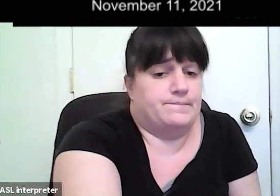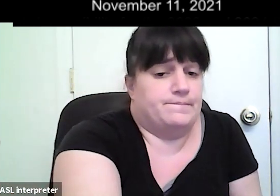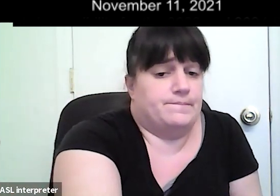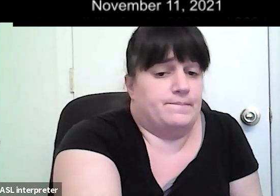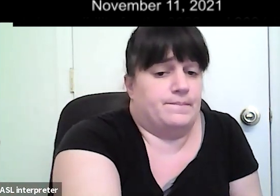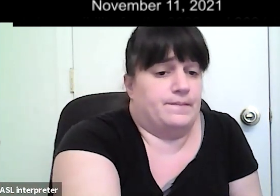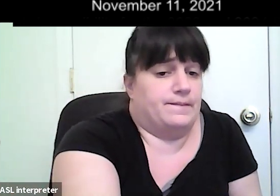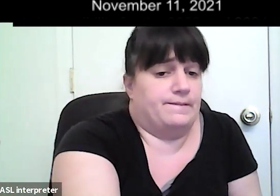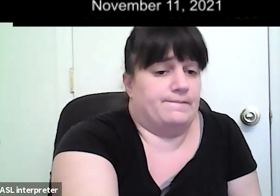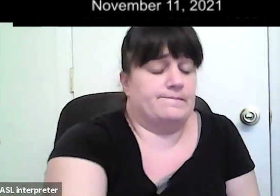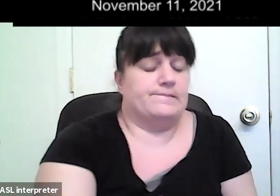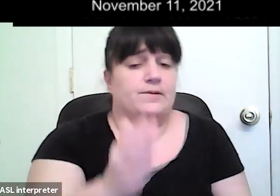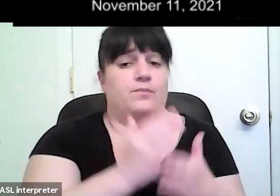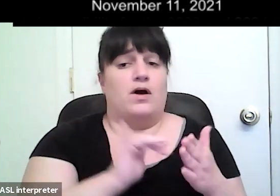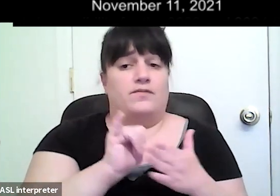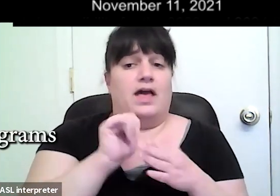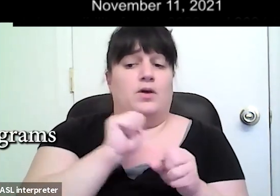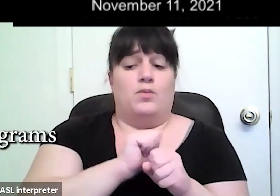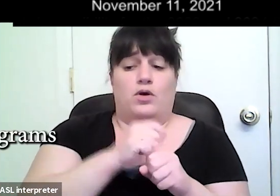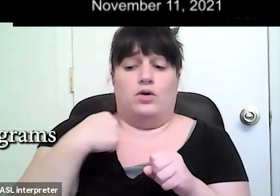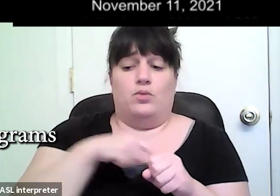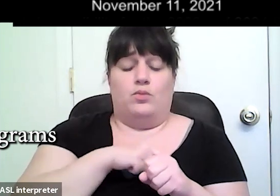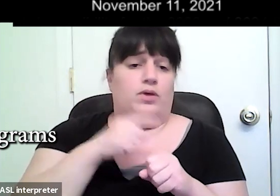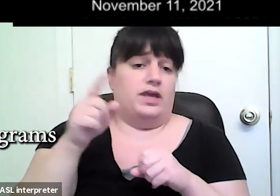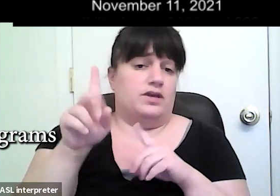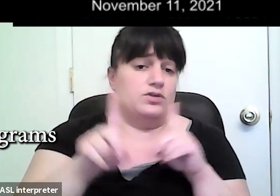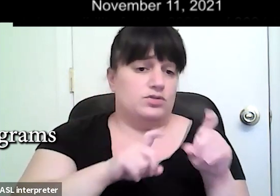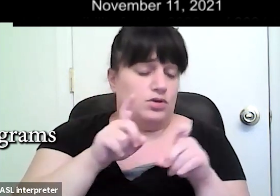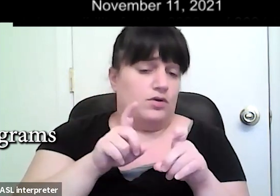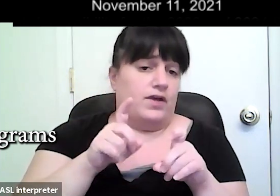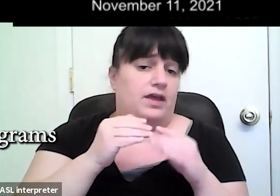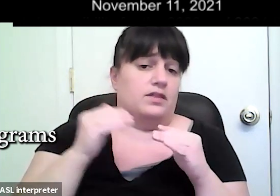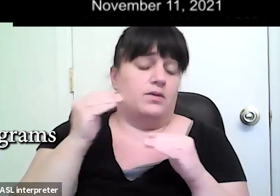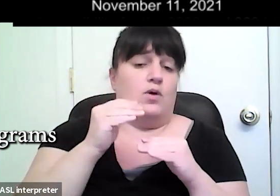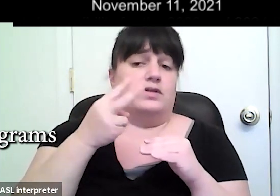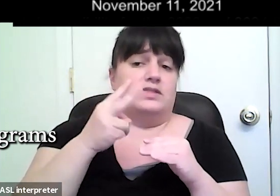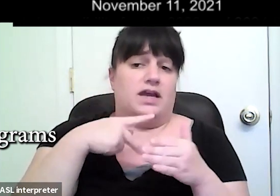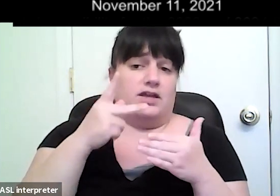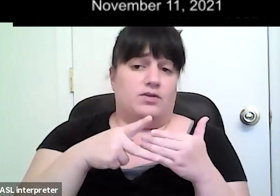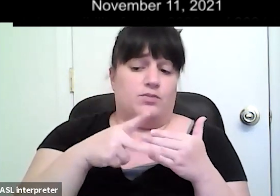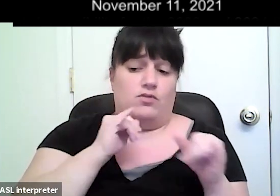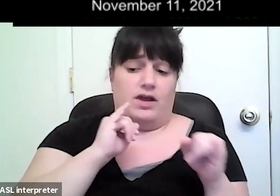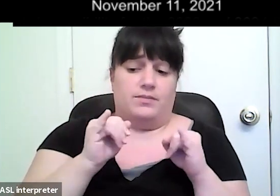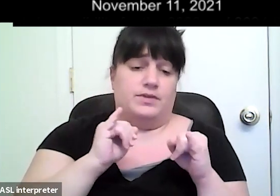And then, as part of that work, what we've done is we've surveyed the post-secondary programs and interviewed